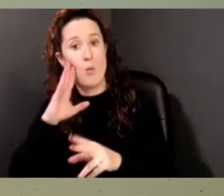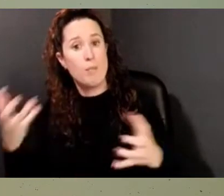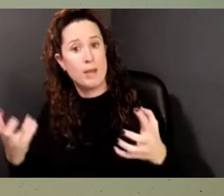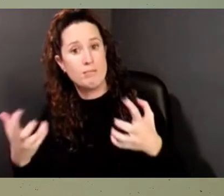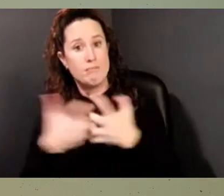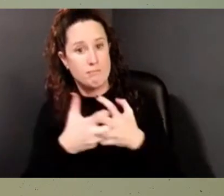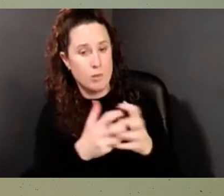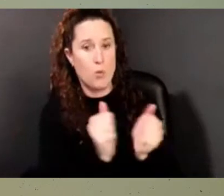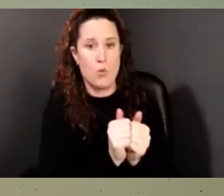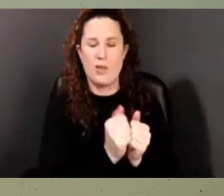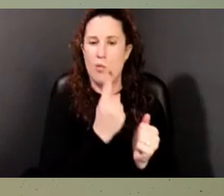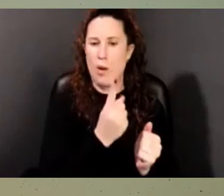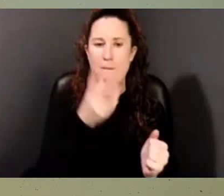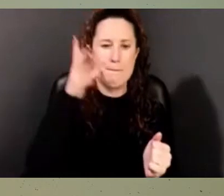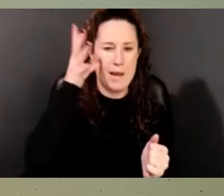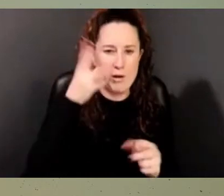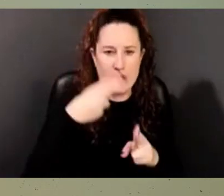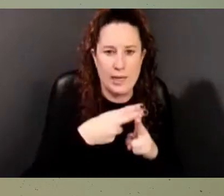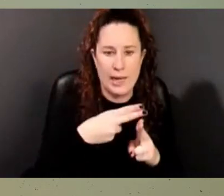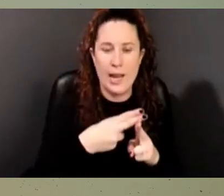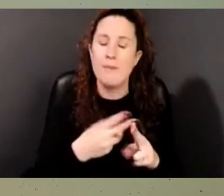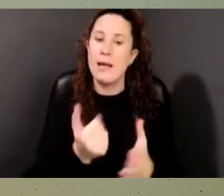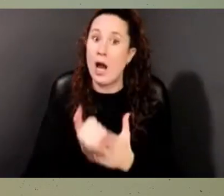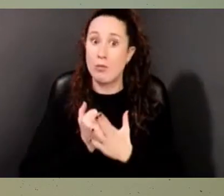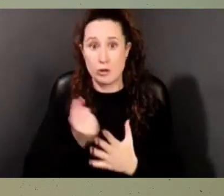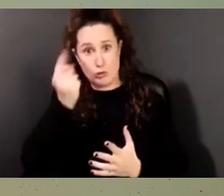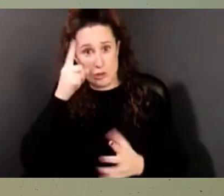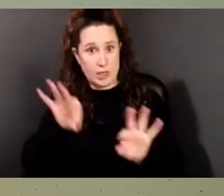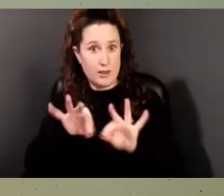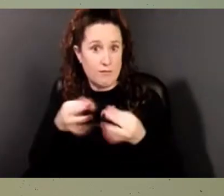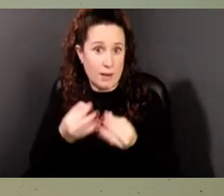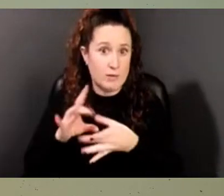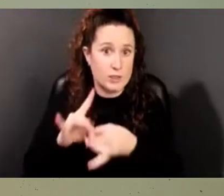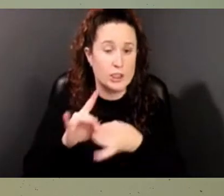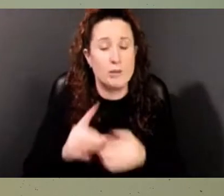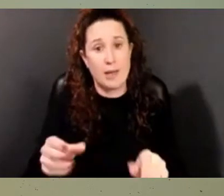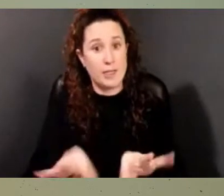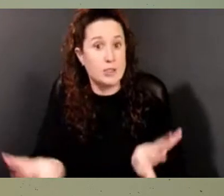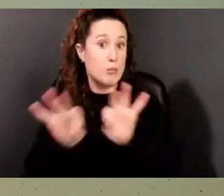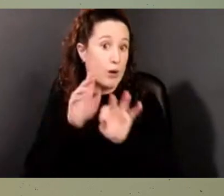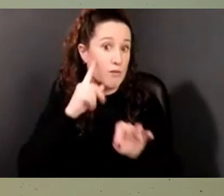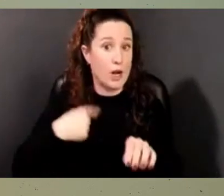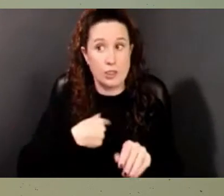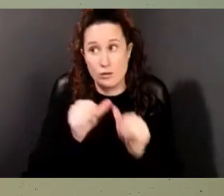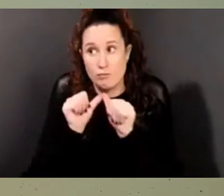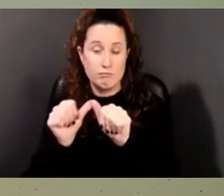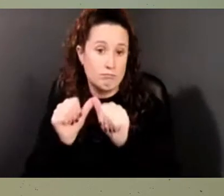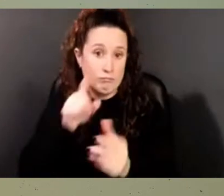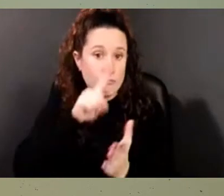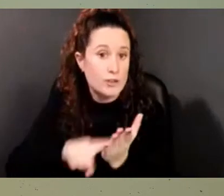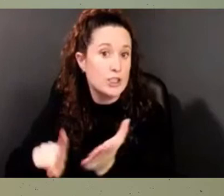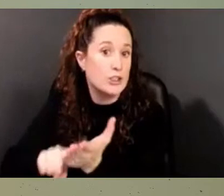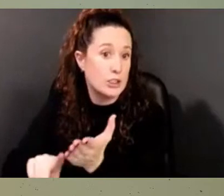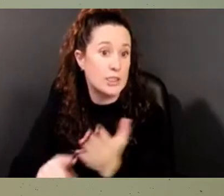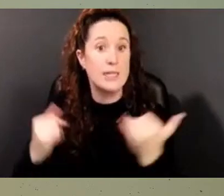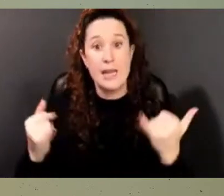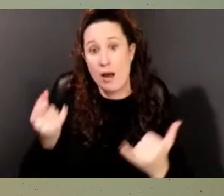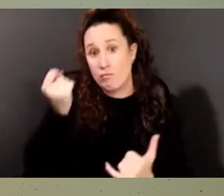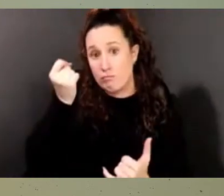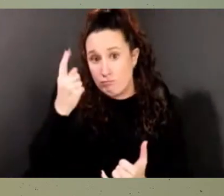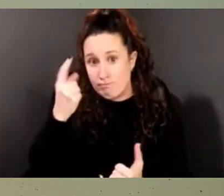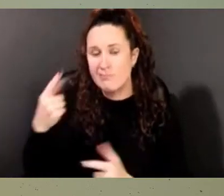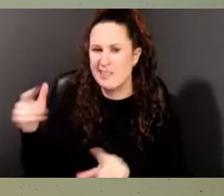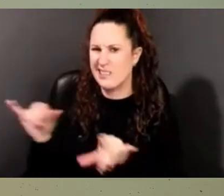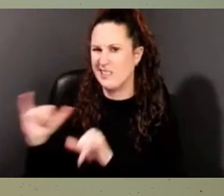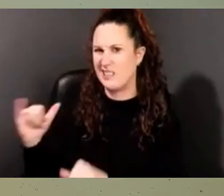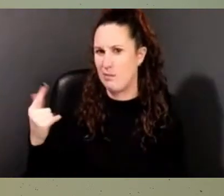that showed us familial connections and is important to our ongoing research. Now, like Gloria, I do have to remind everyone